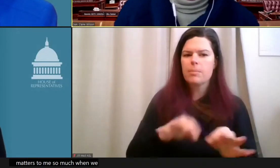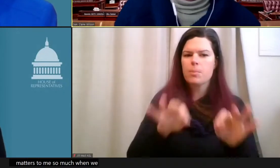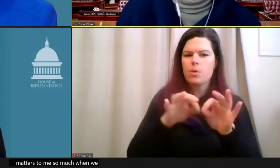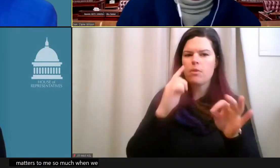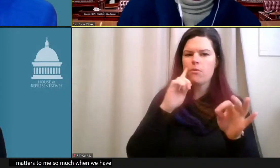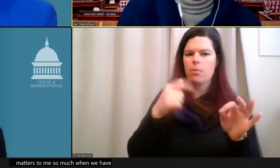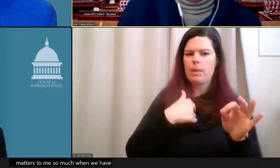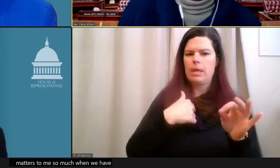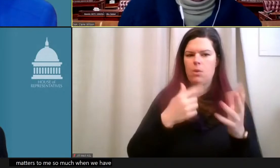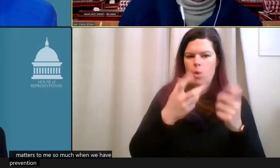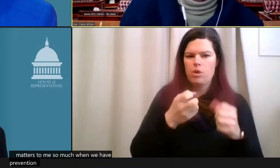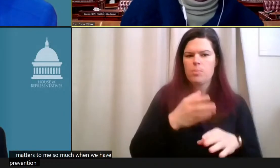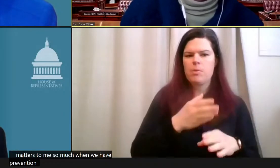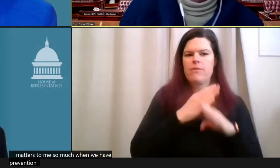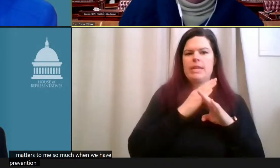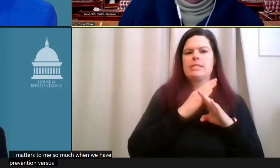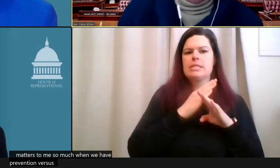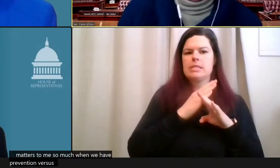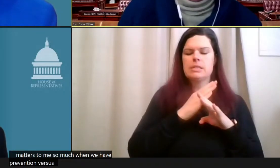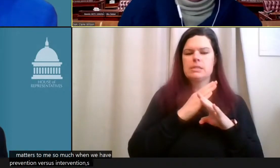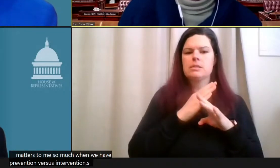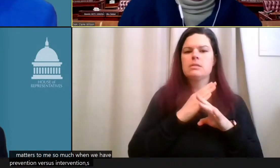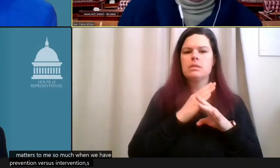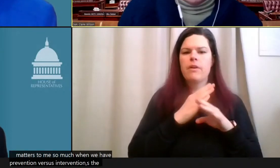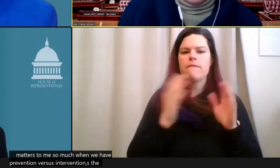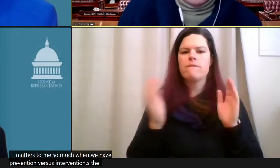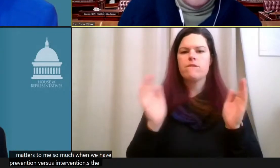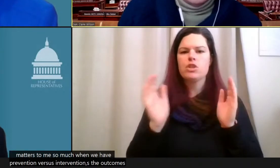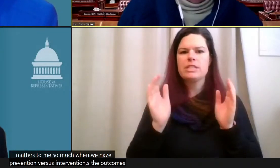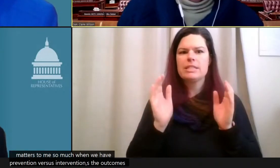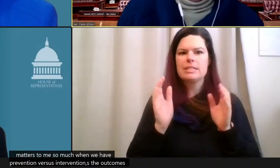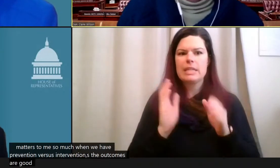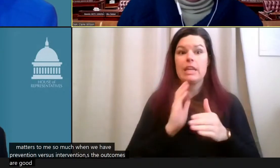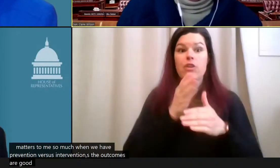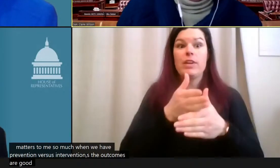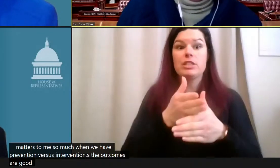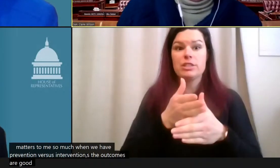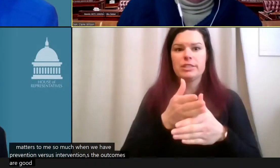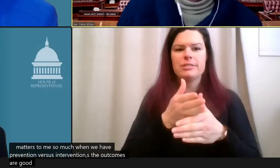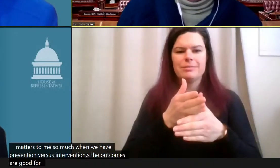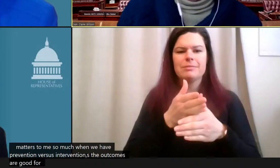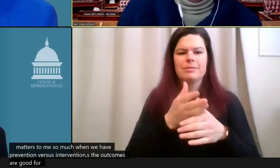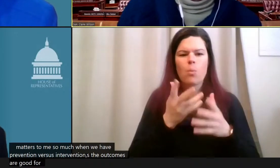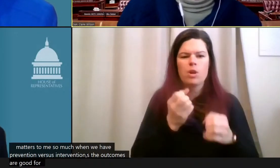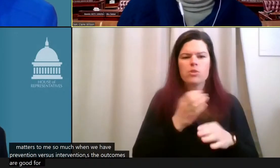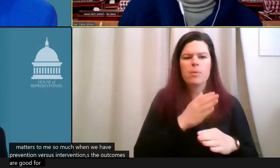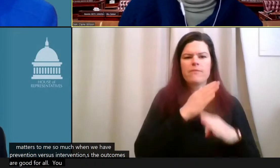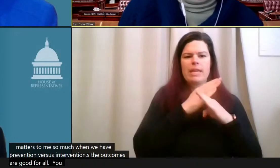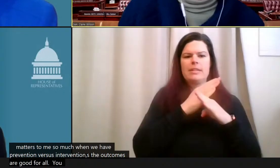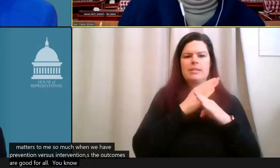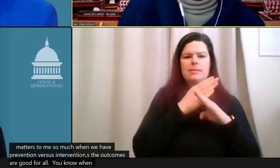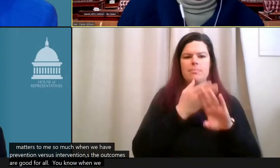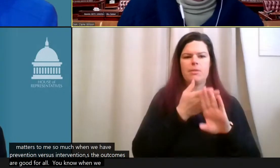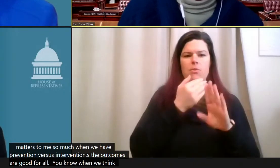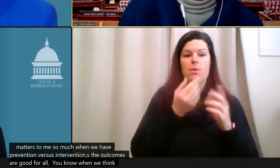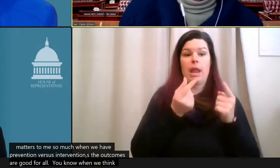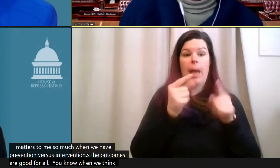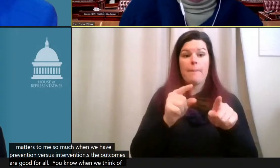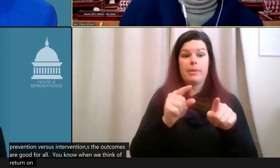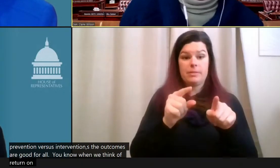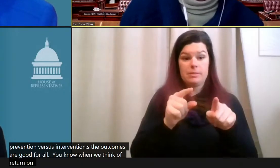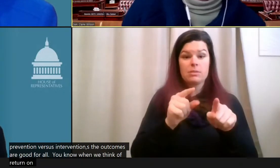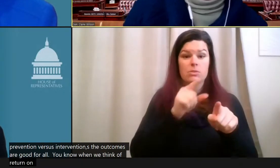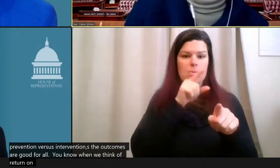versus intervention, the outcomes are good for all. When we think of return on investment,